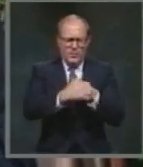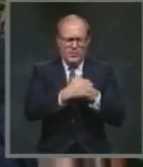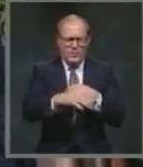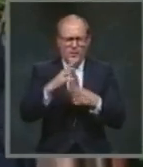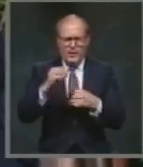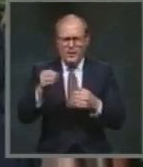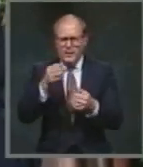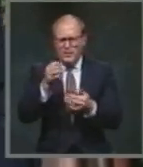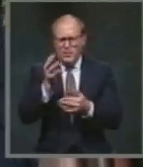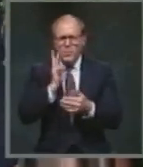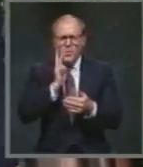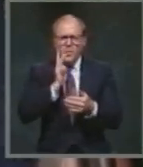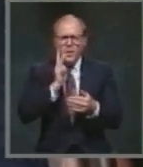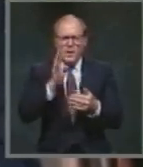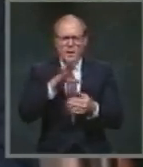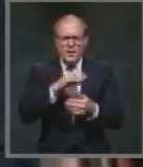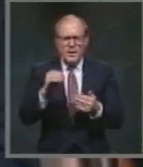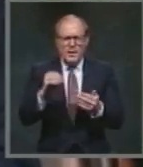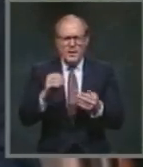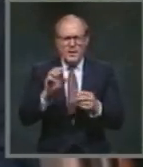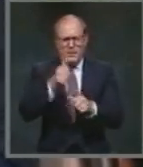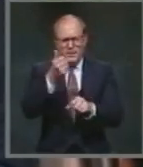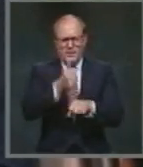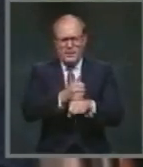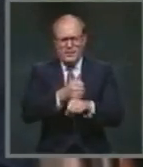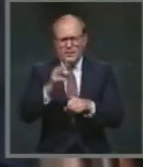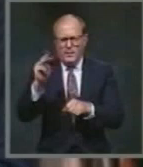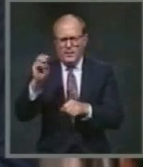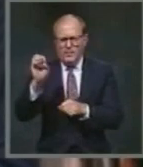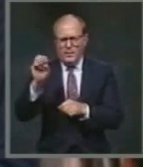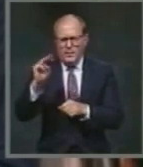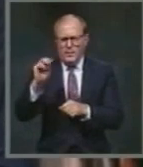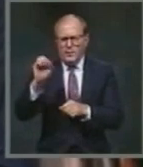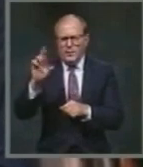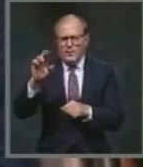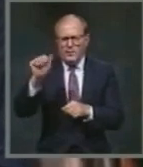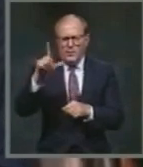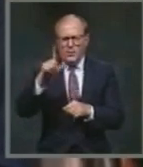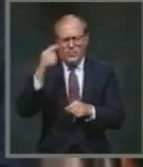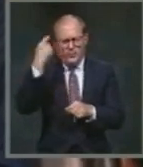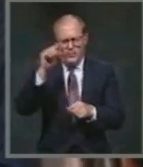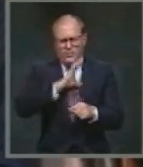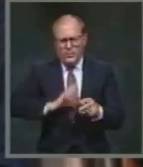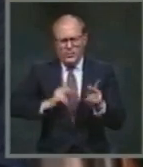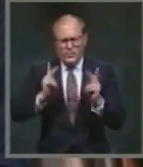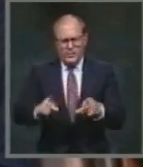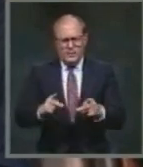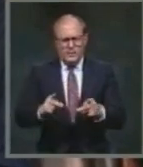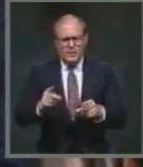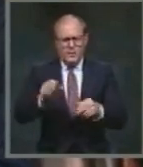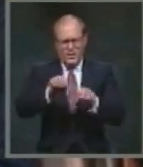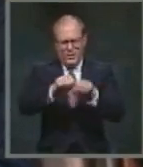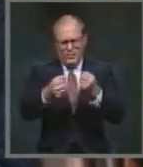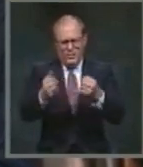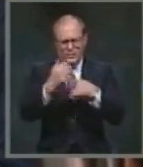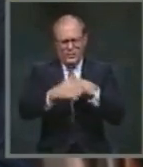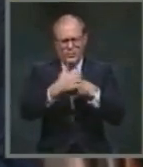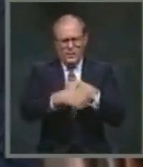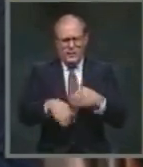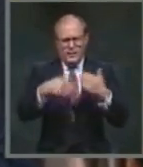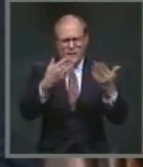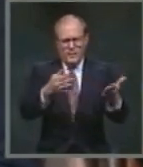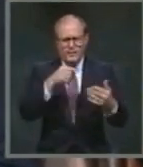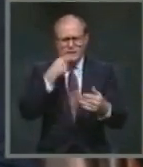instituted a memorial for Christians. Our text says, "He took bread and gave thanks and broke it and gave it unto them,